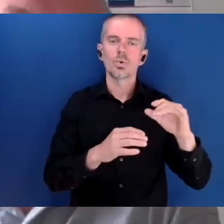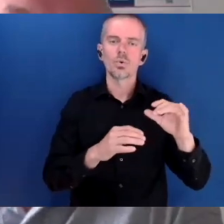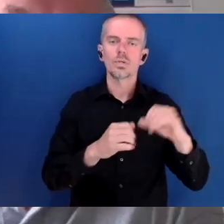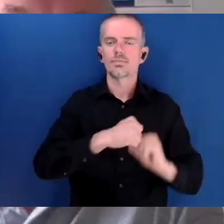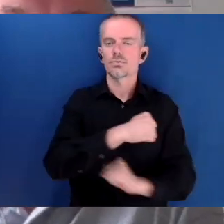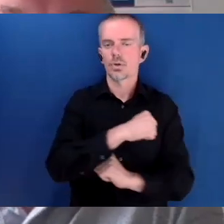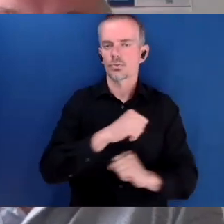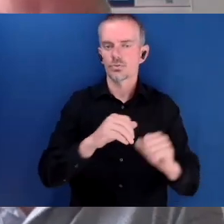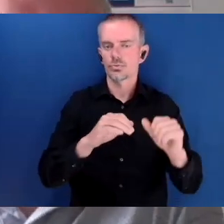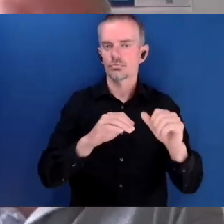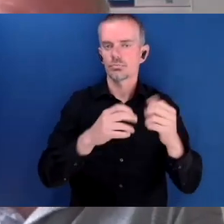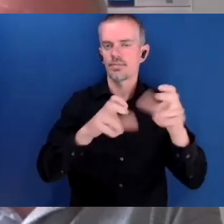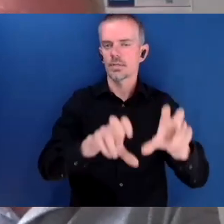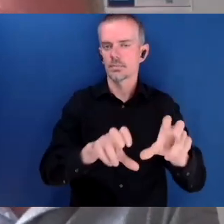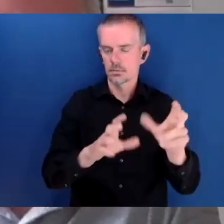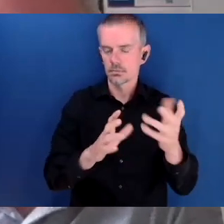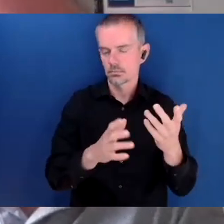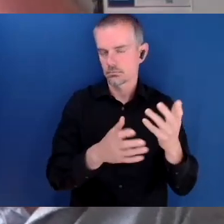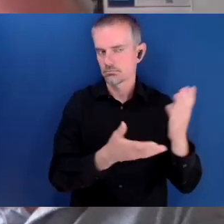investments to do that.